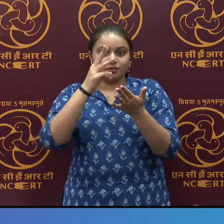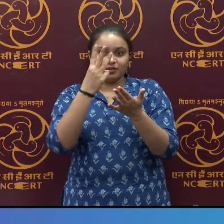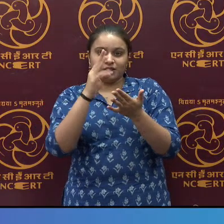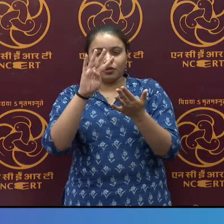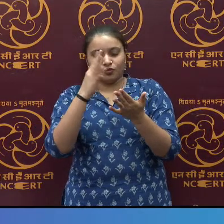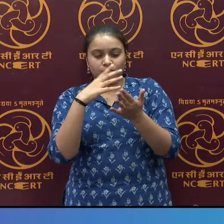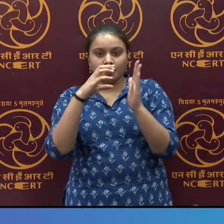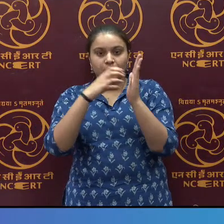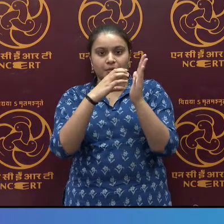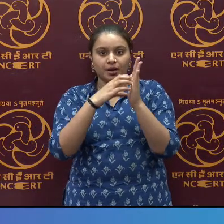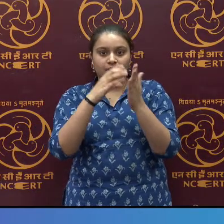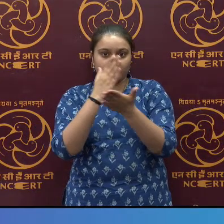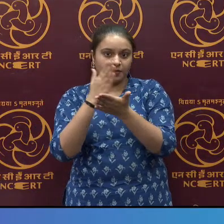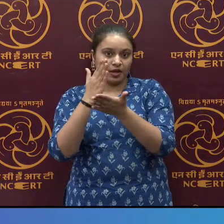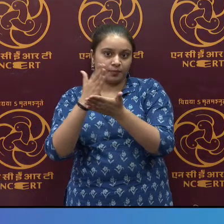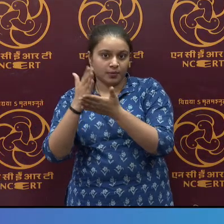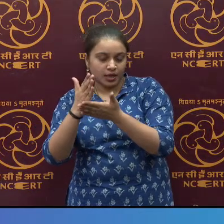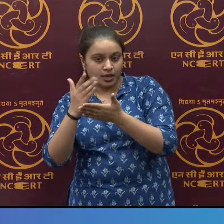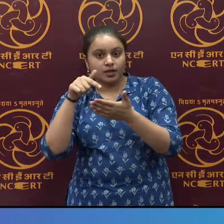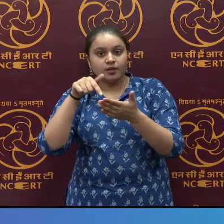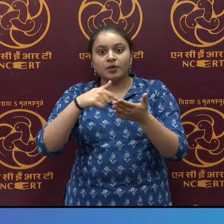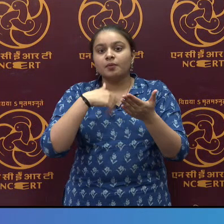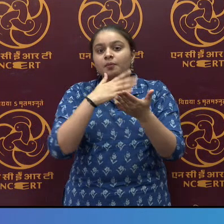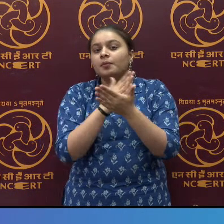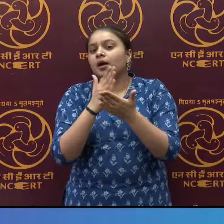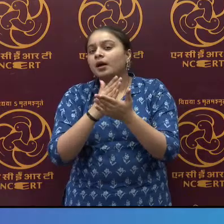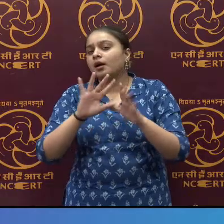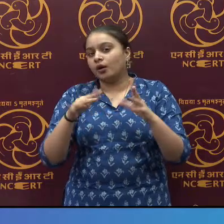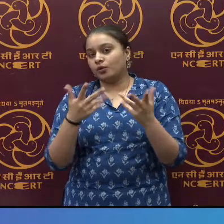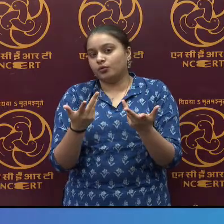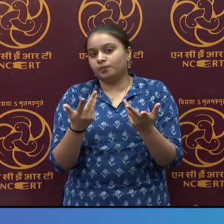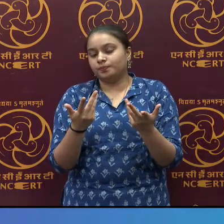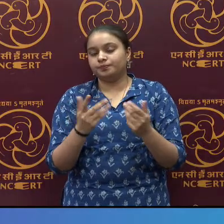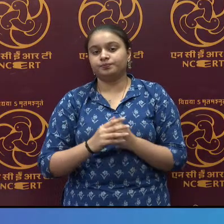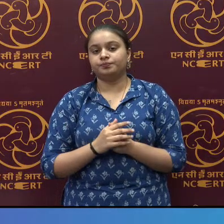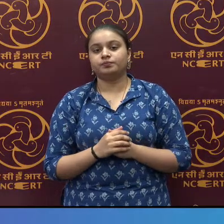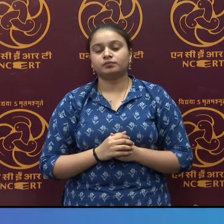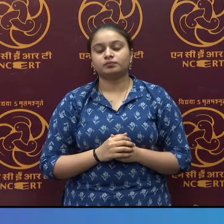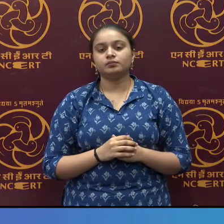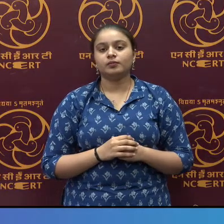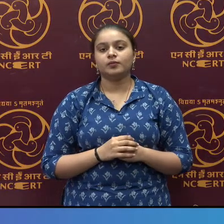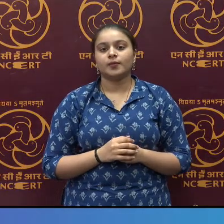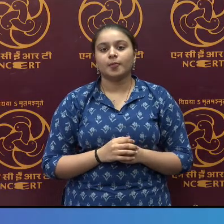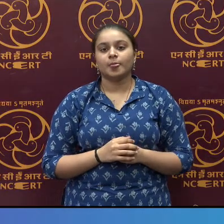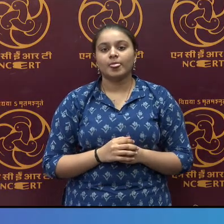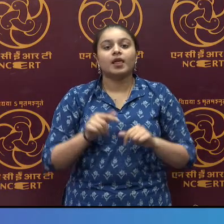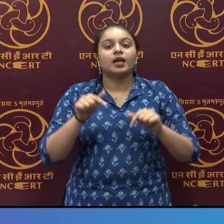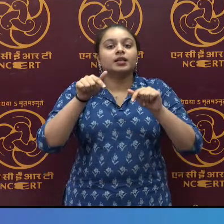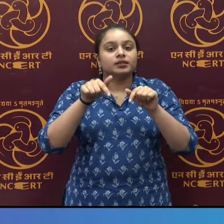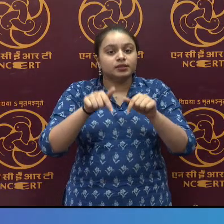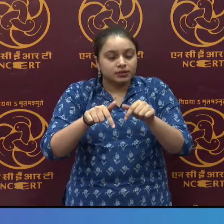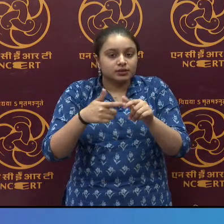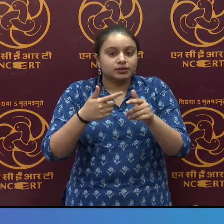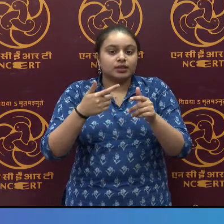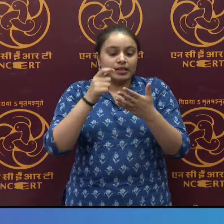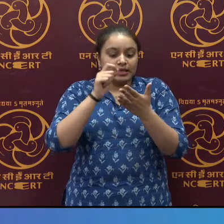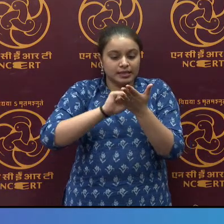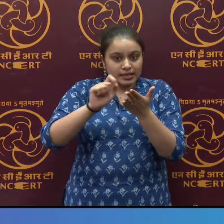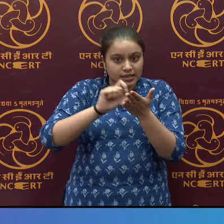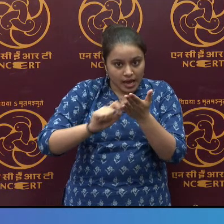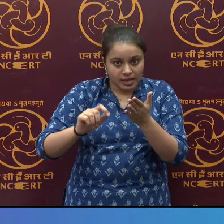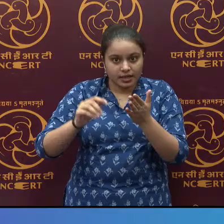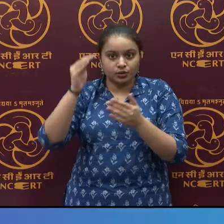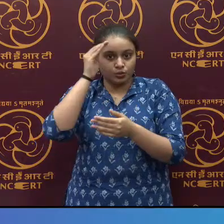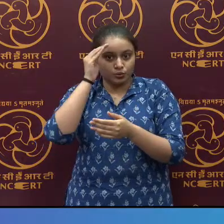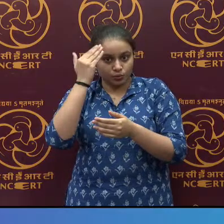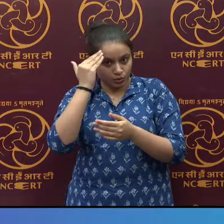paragraphs. Now how do I split my matter in 3 to 4 paragraphs? That is why I said write everything you